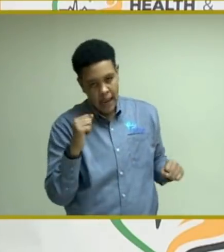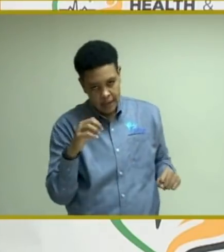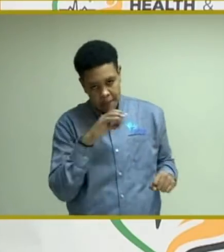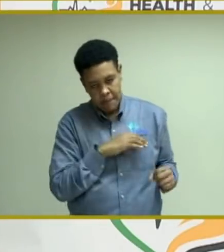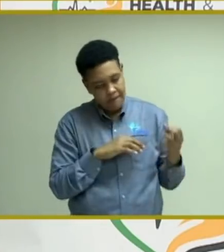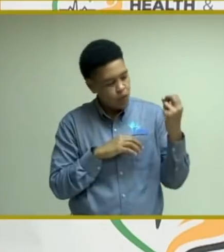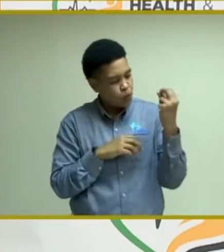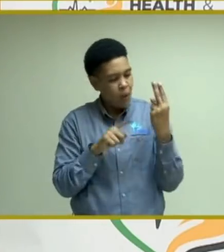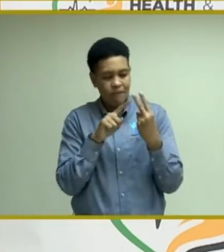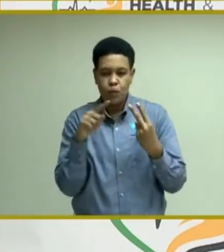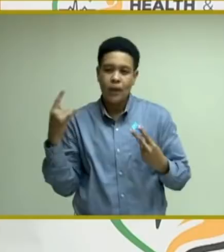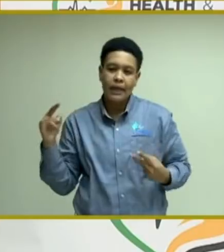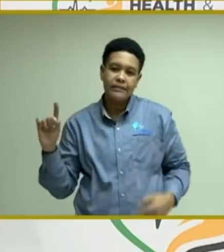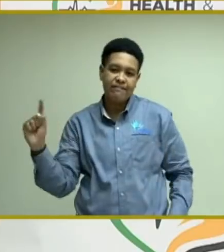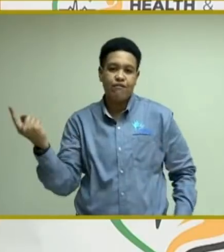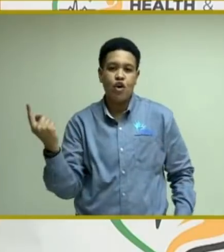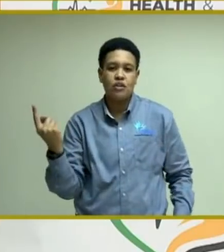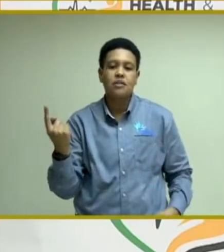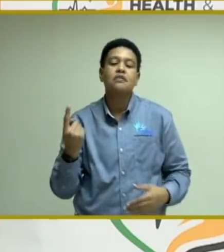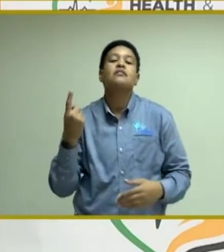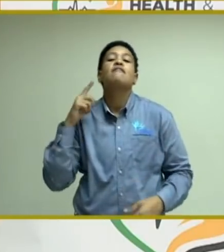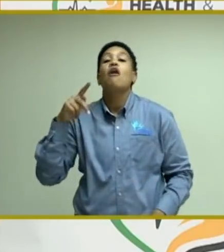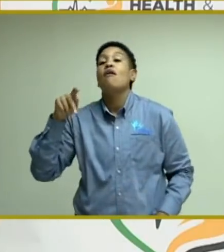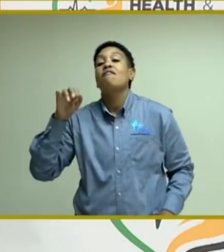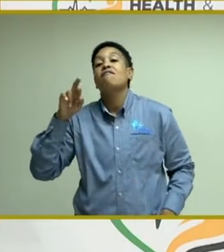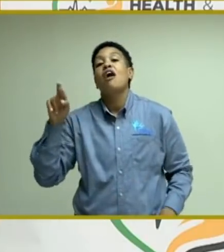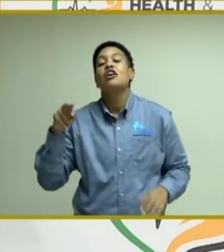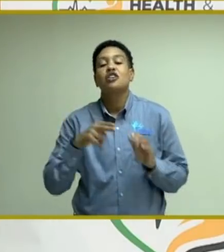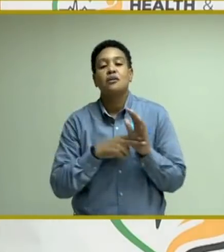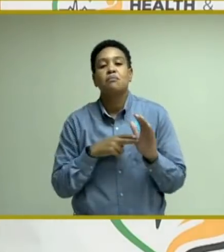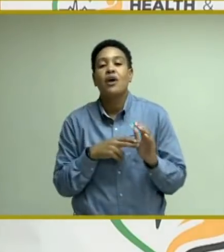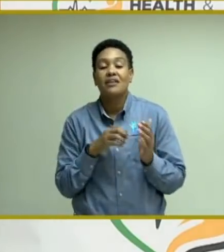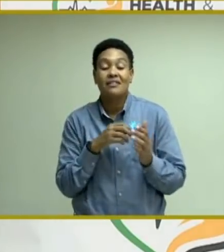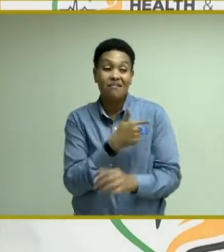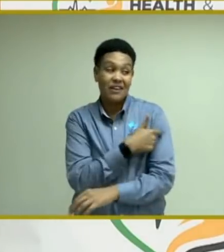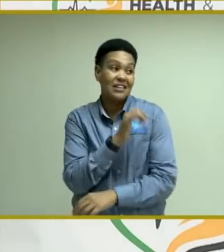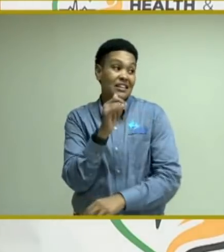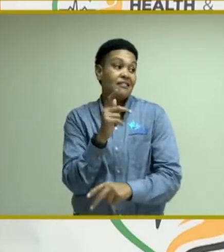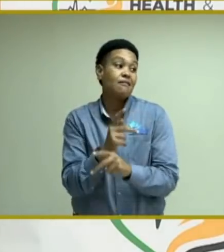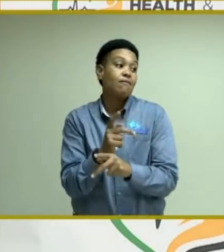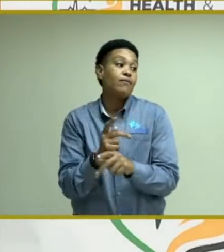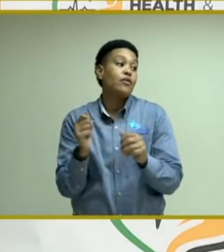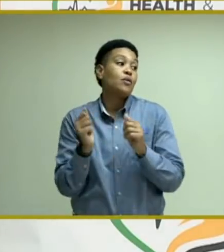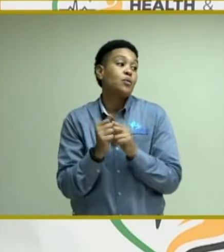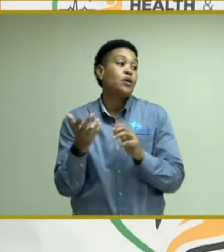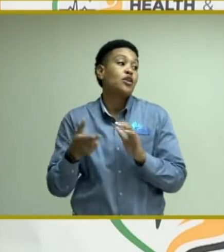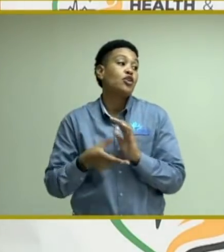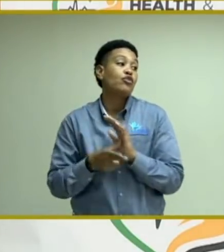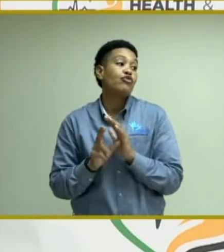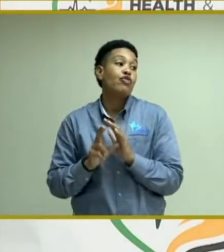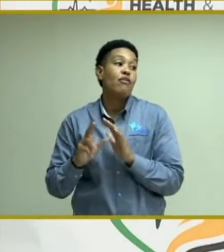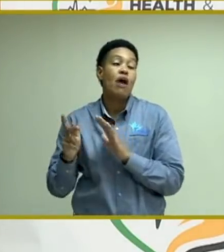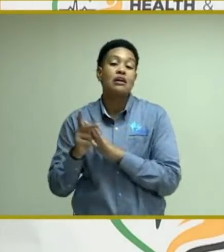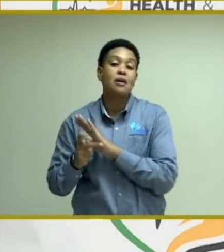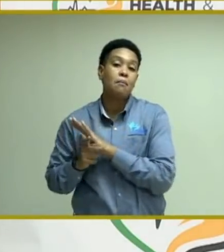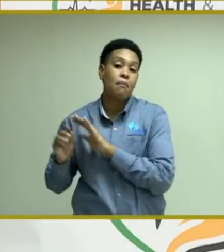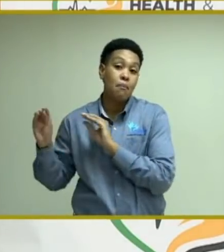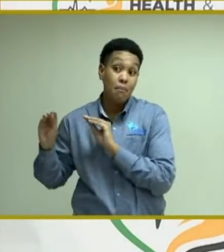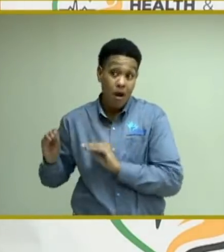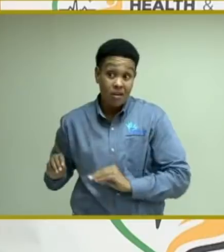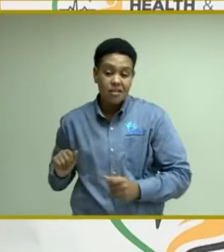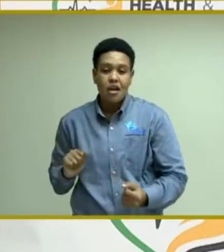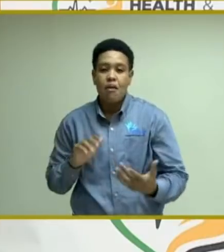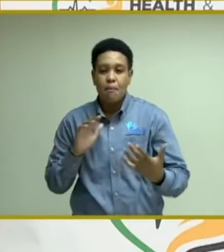benefit from the rest of the Pfizer vaccine. And this is in keeping with the revised policy